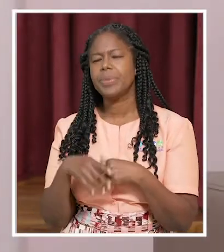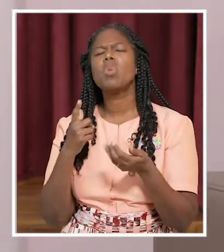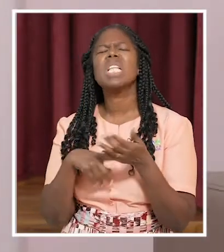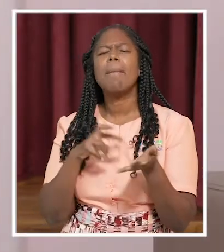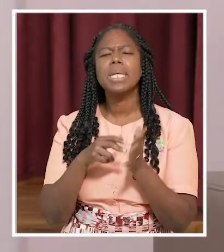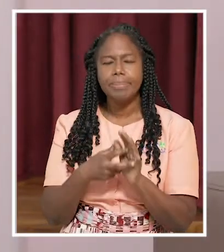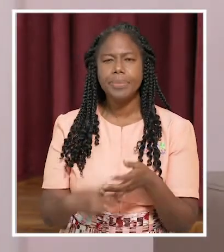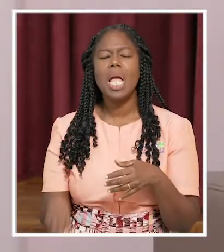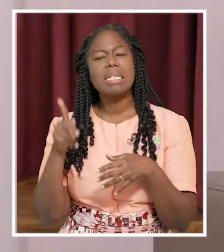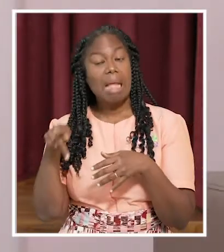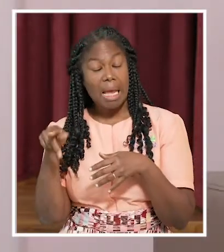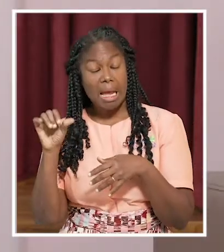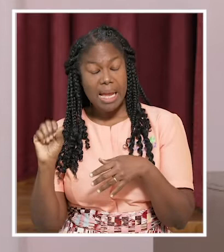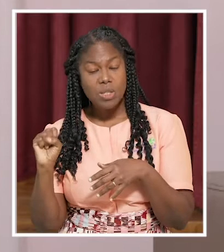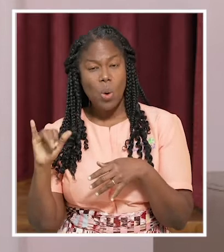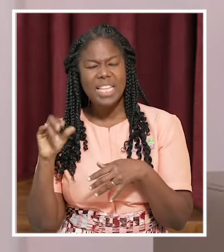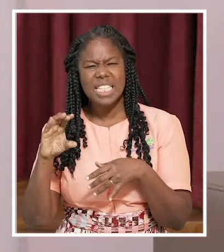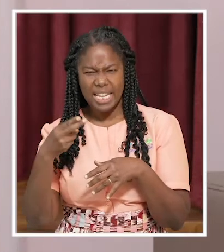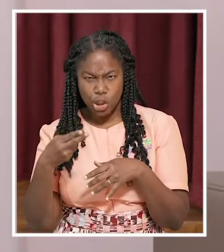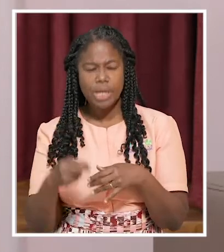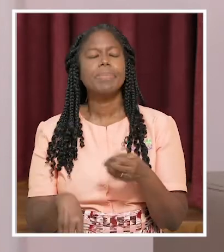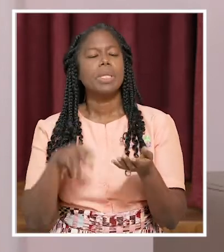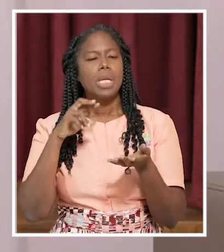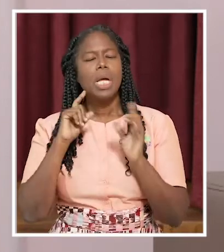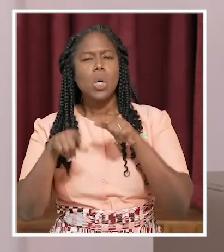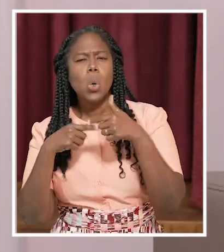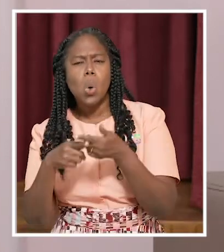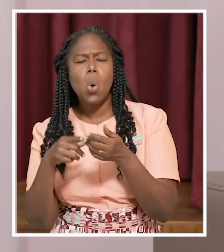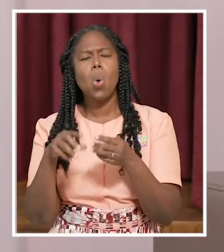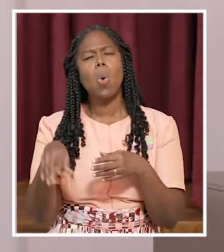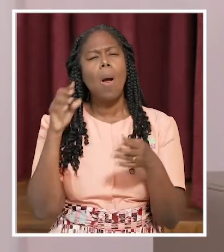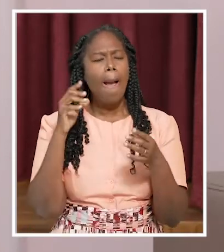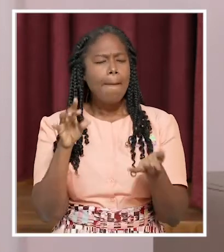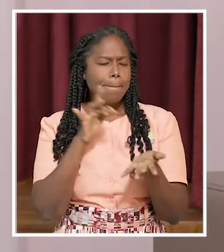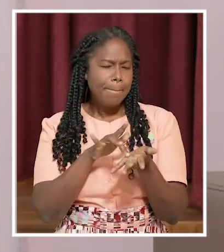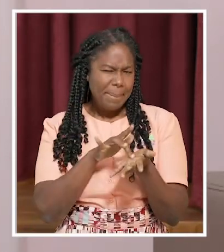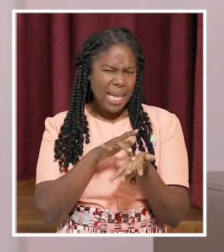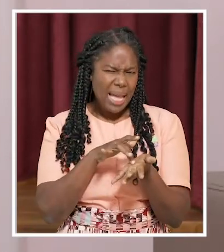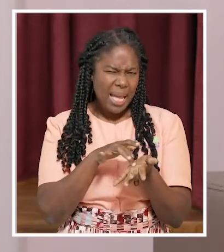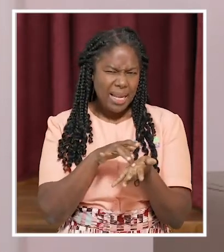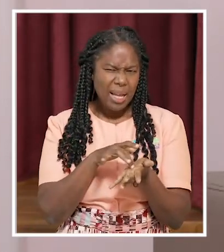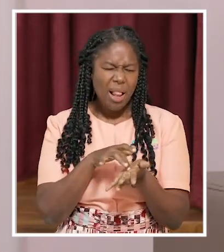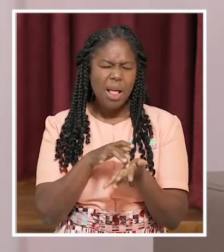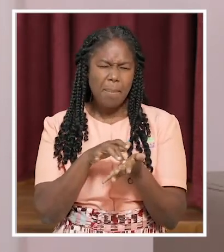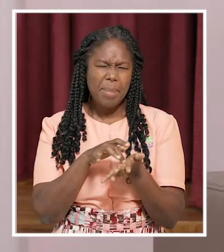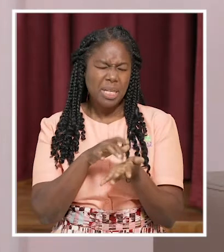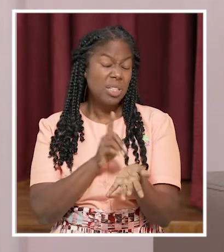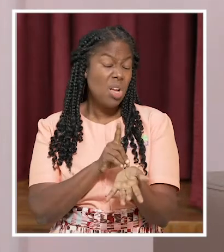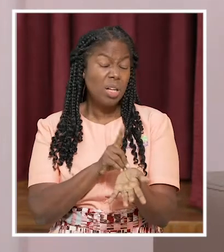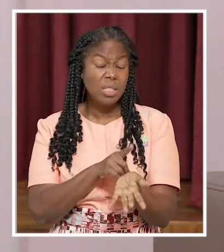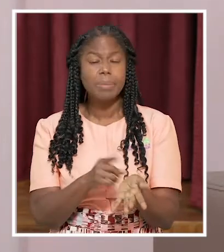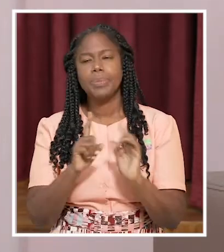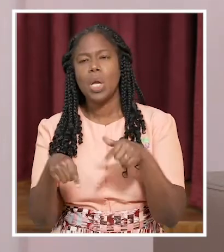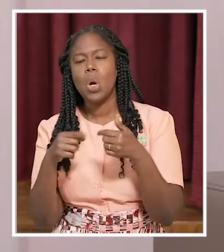gone to medical school and did the whole bit of that, graduated as a doctor. And then all doctors specialize in something. So